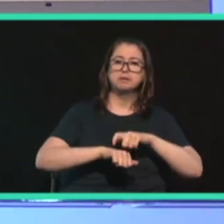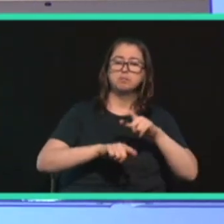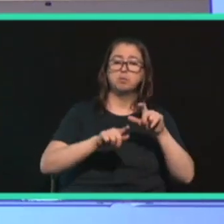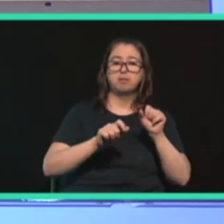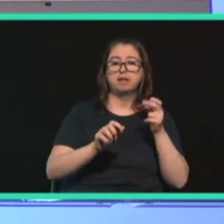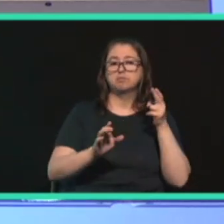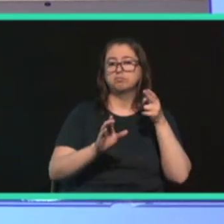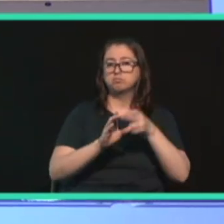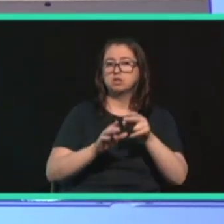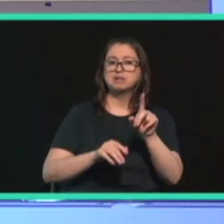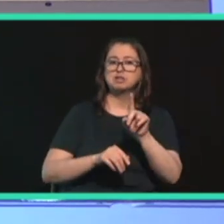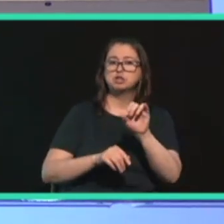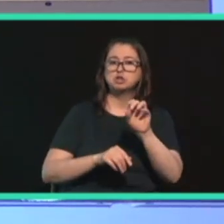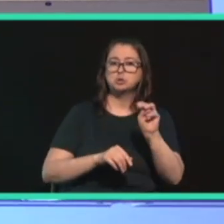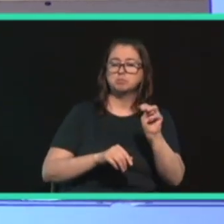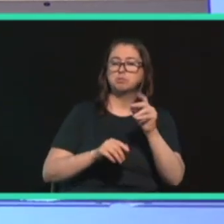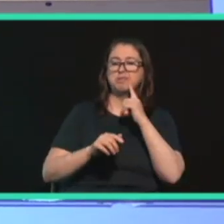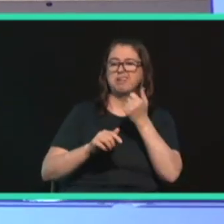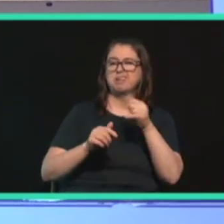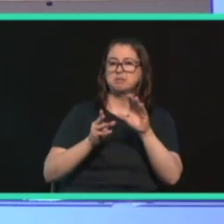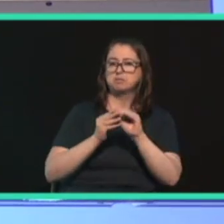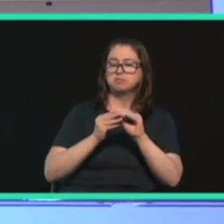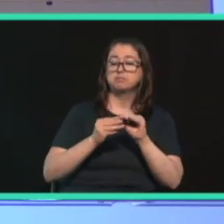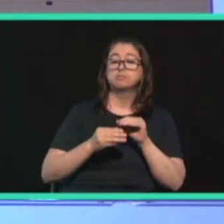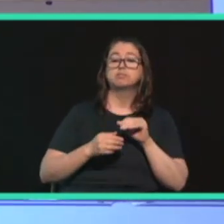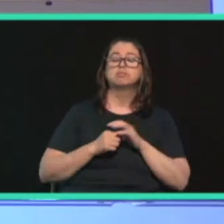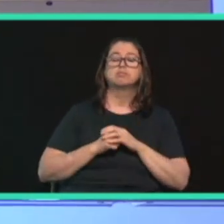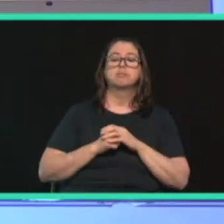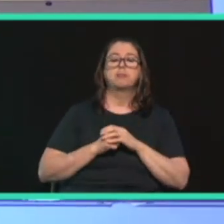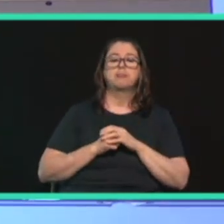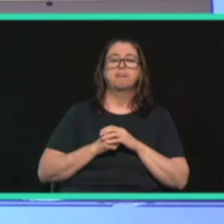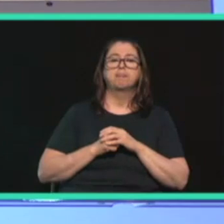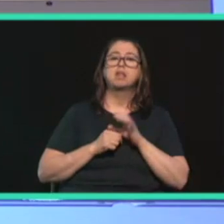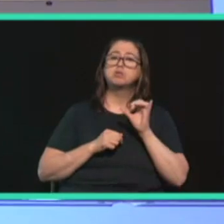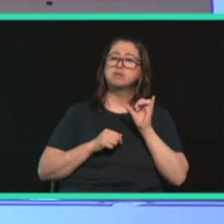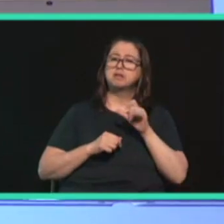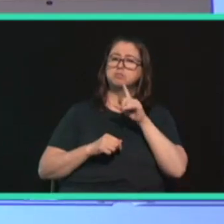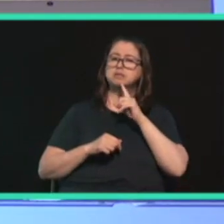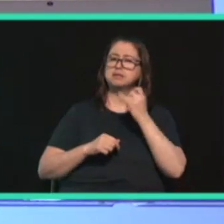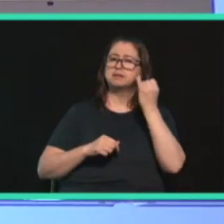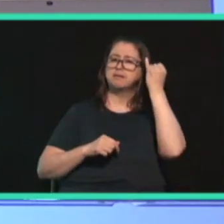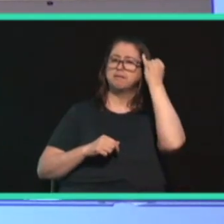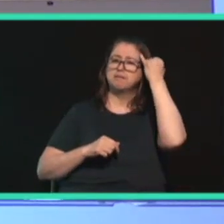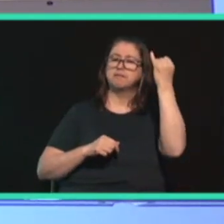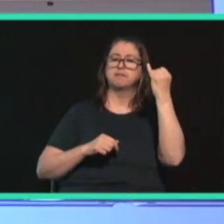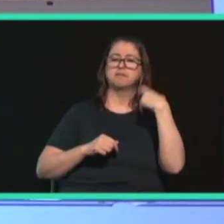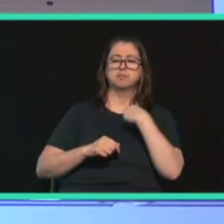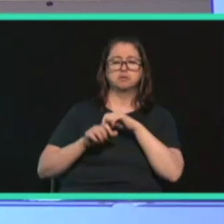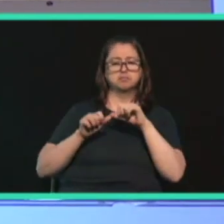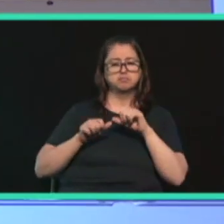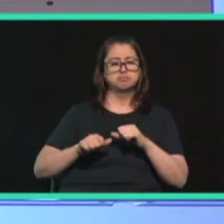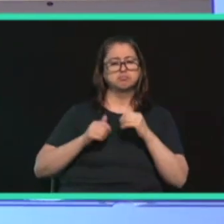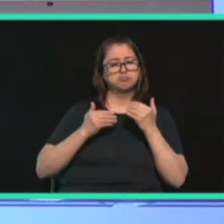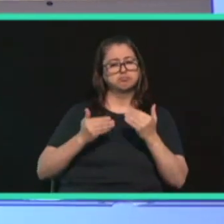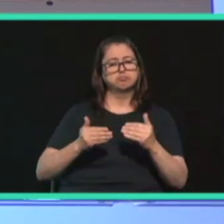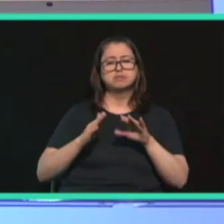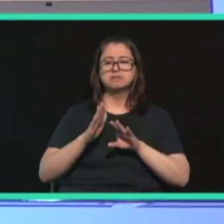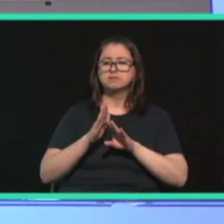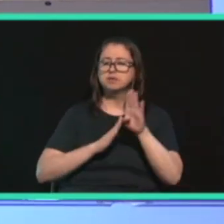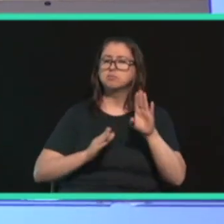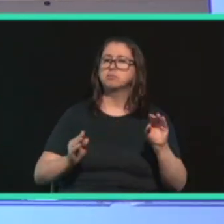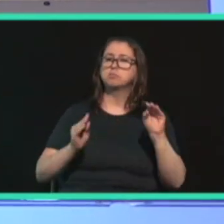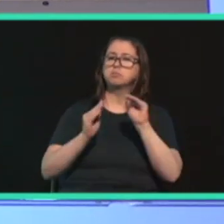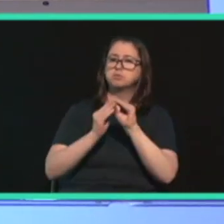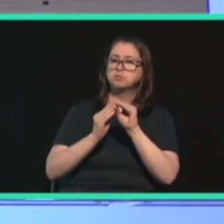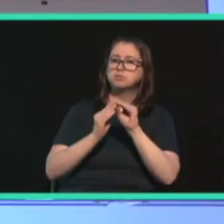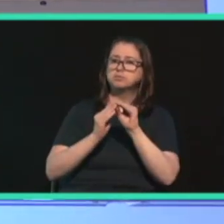Zoom. This then gave us an idea that we could develop that further and something